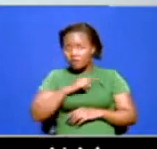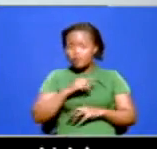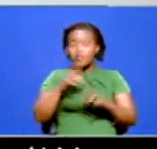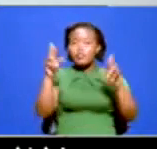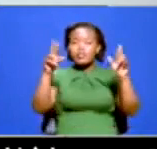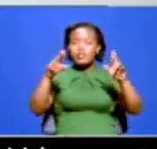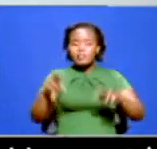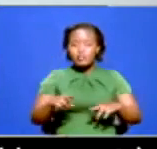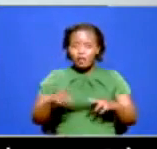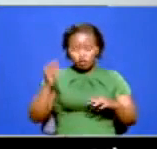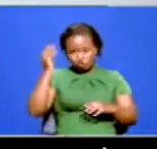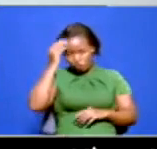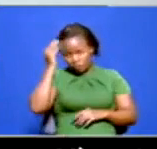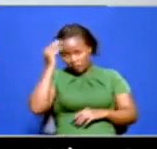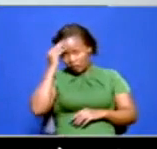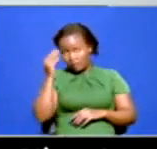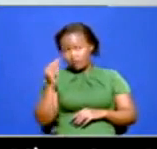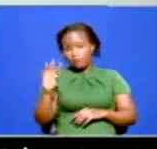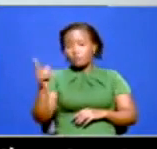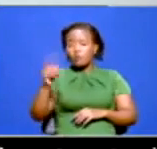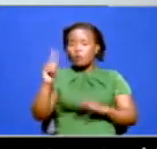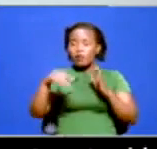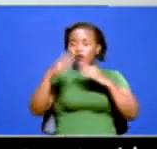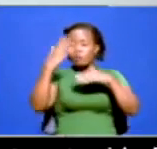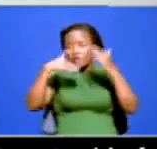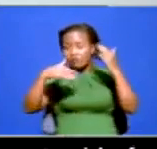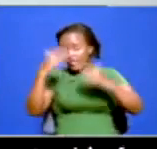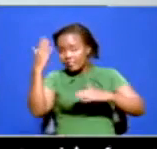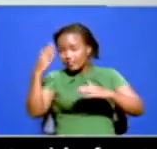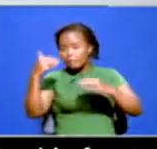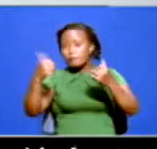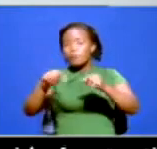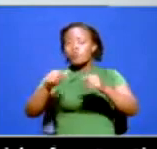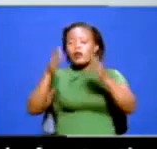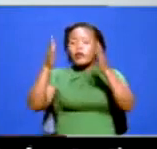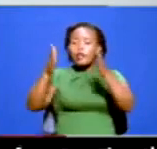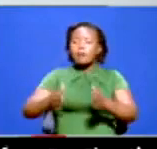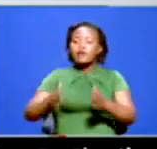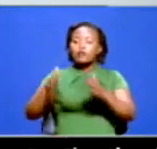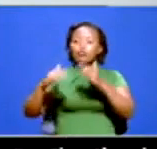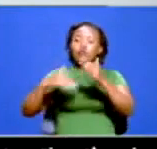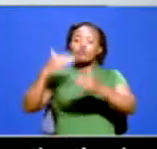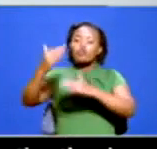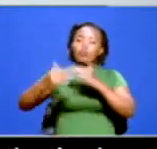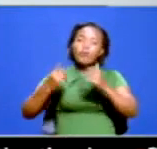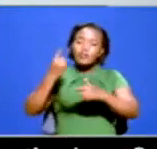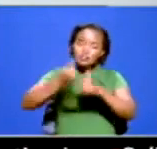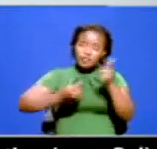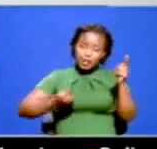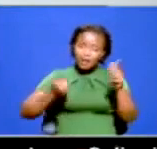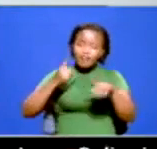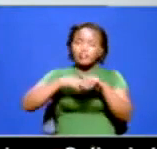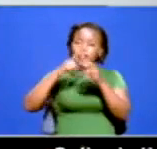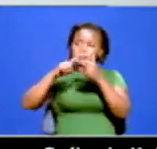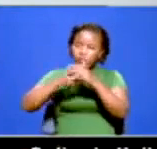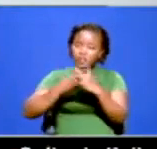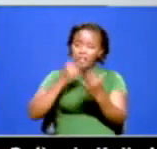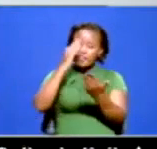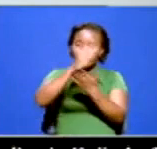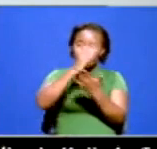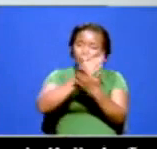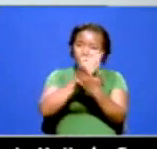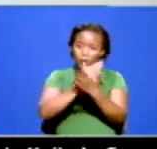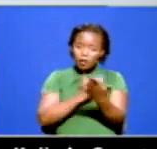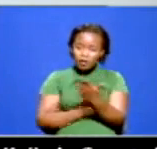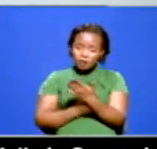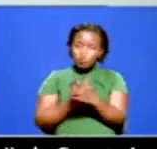University. Anybody now from next year, when we start the program next year, will be getting